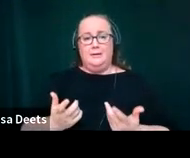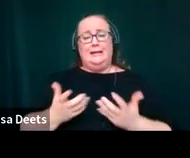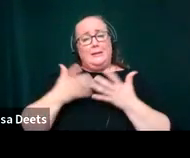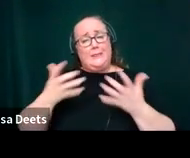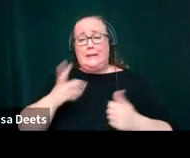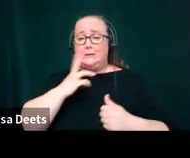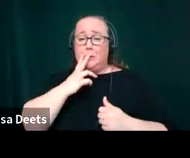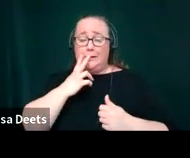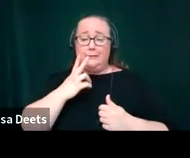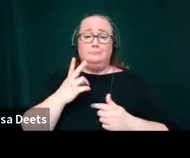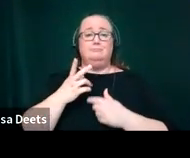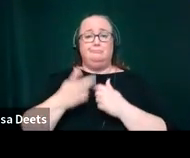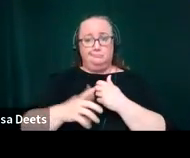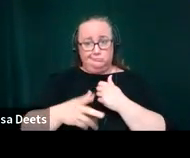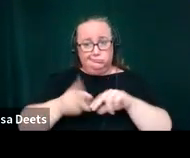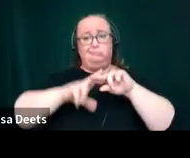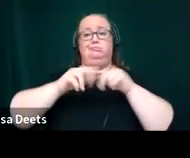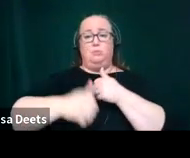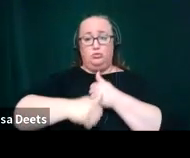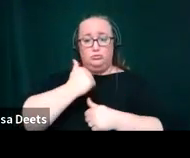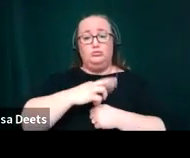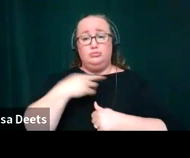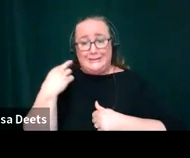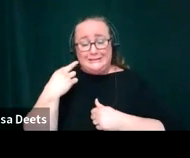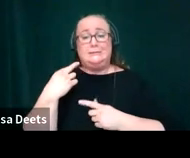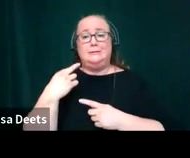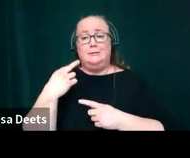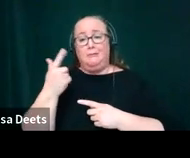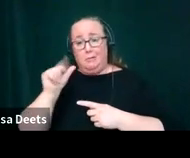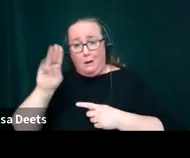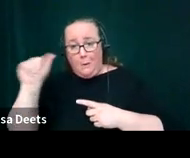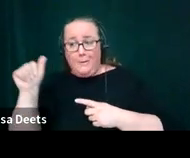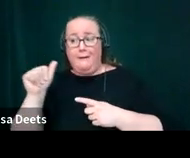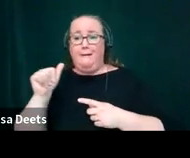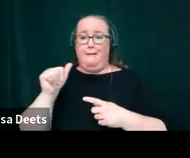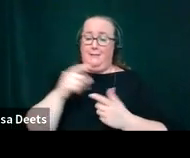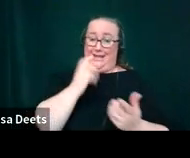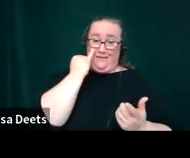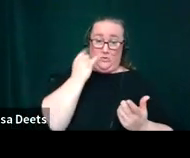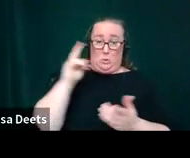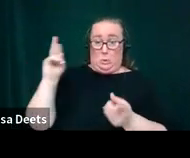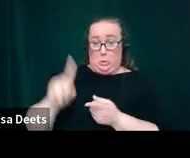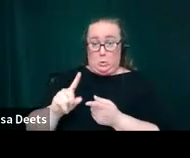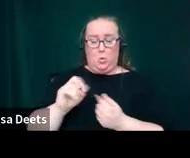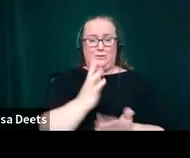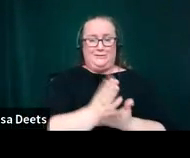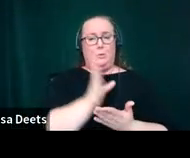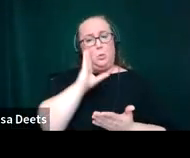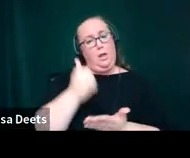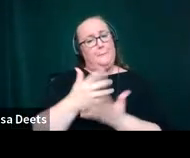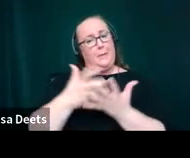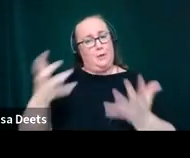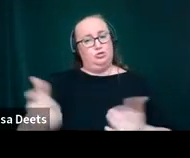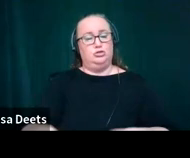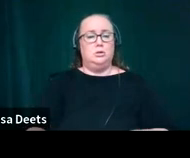to higher risk of developing glaucoma, and even cutting down how much you smoke really could help. How about marijuana? Patients ask